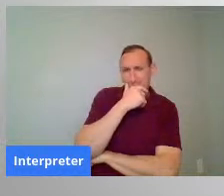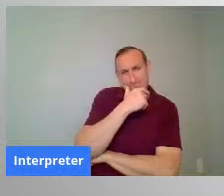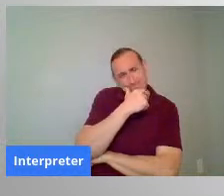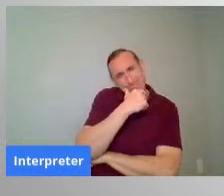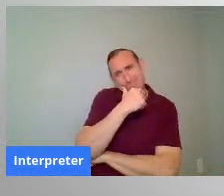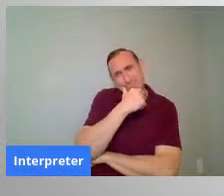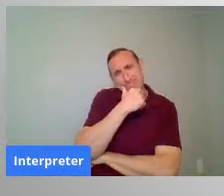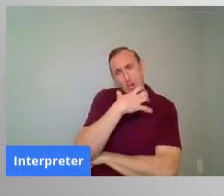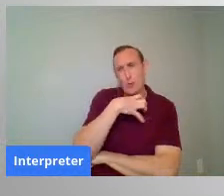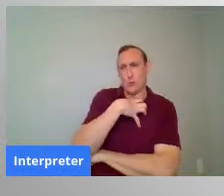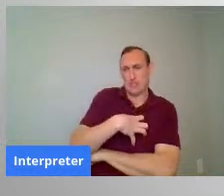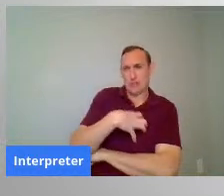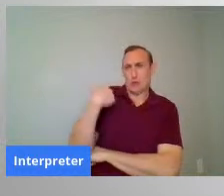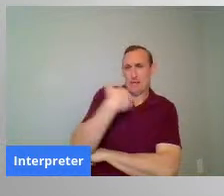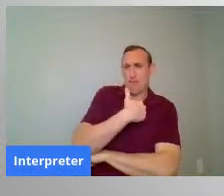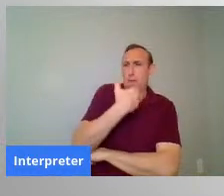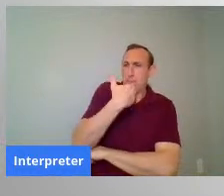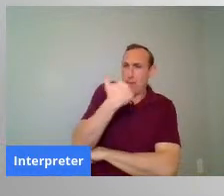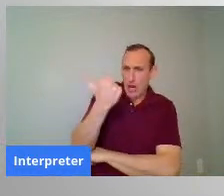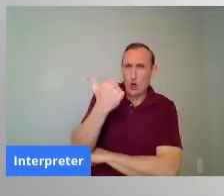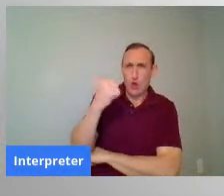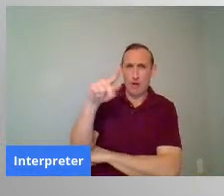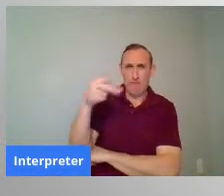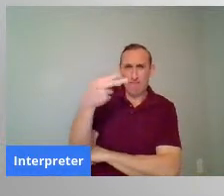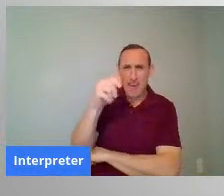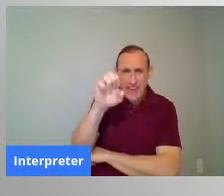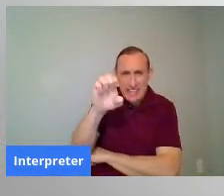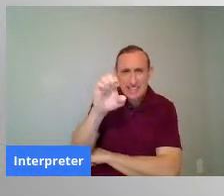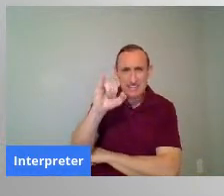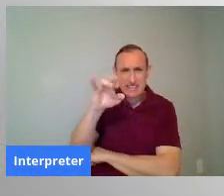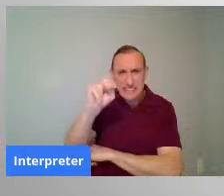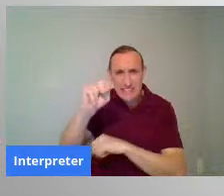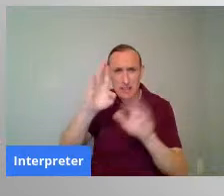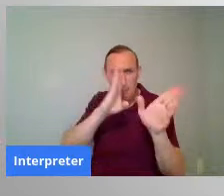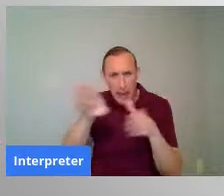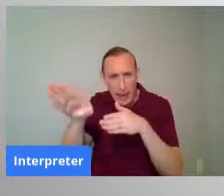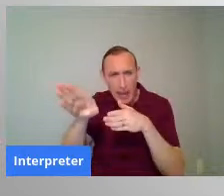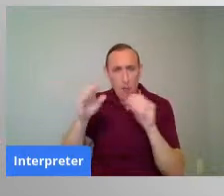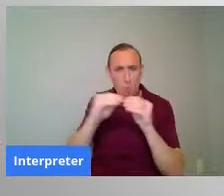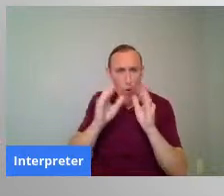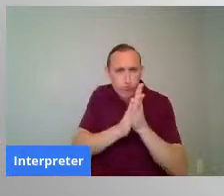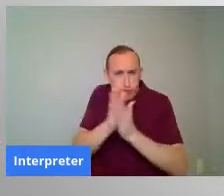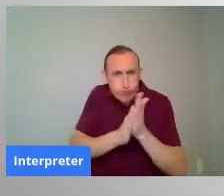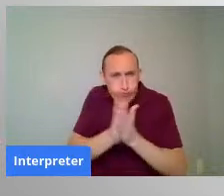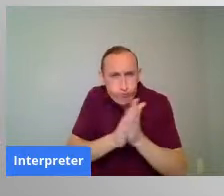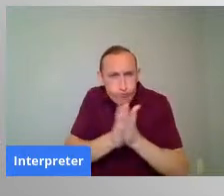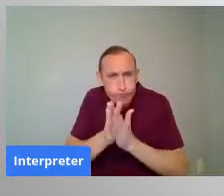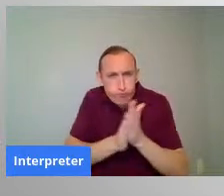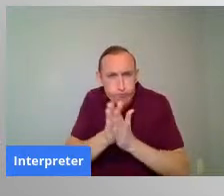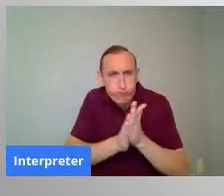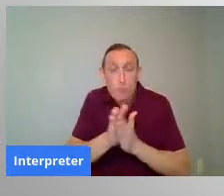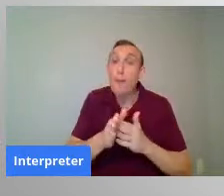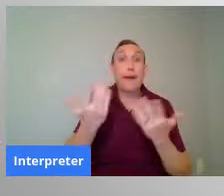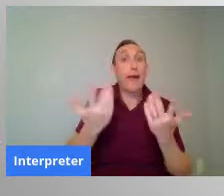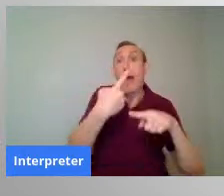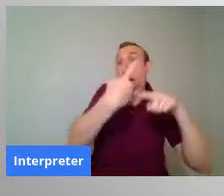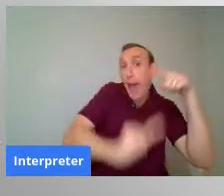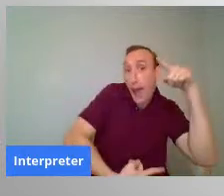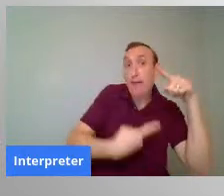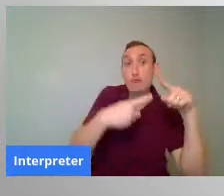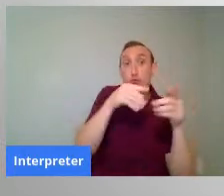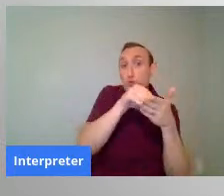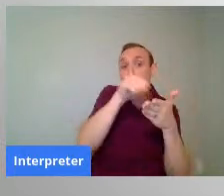more aggressive and that really did look at, A/B approaches where half of the students, for example, were